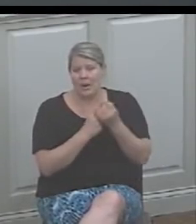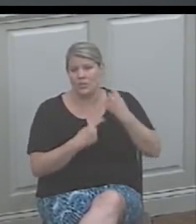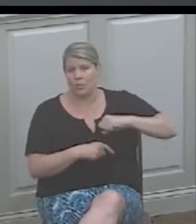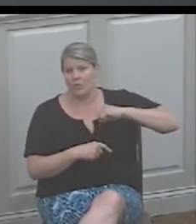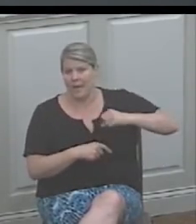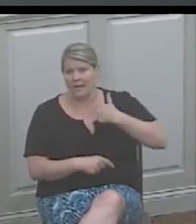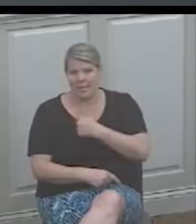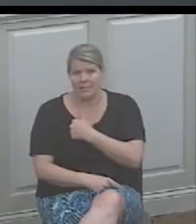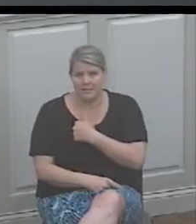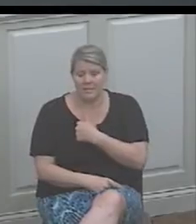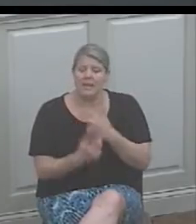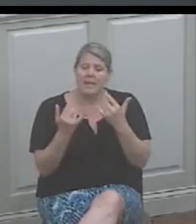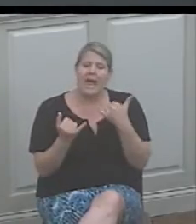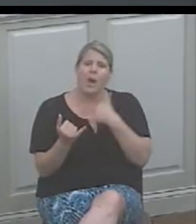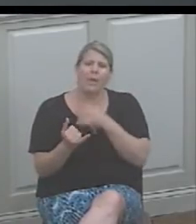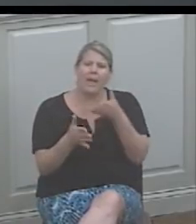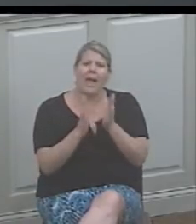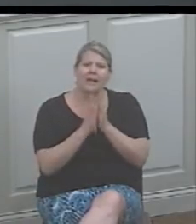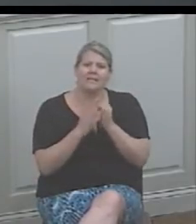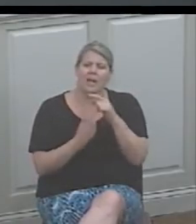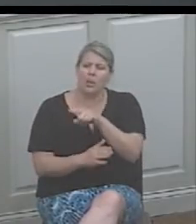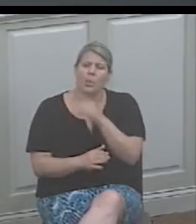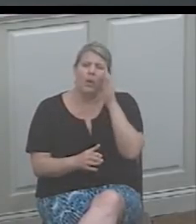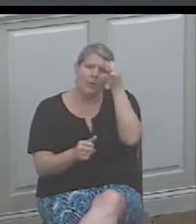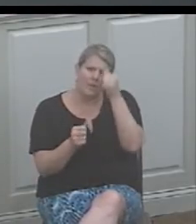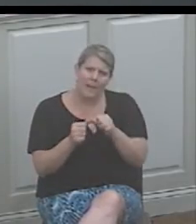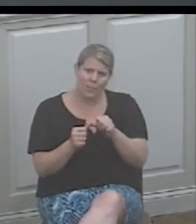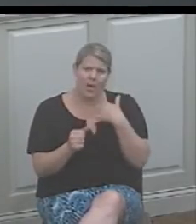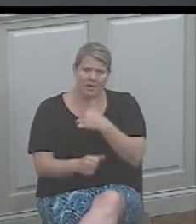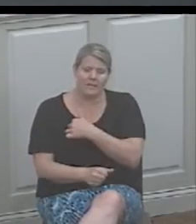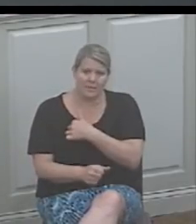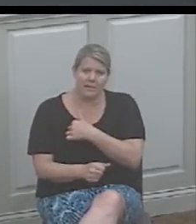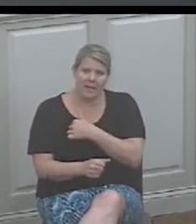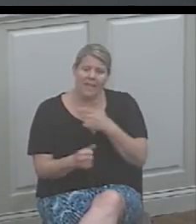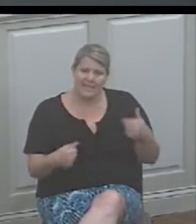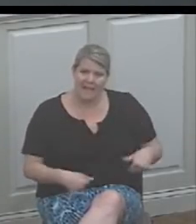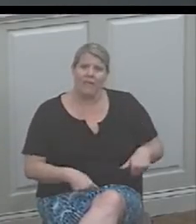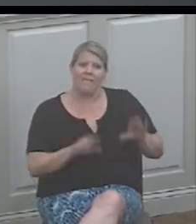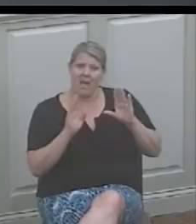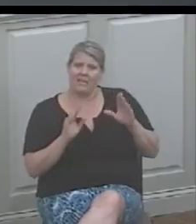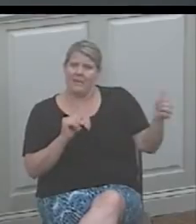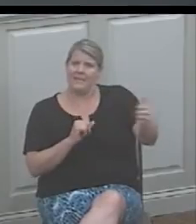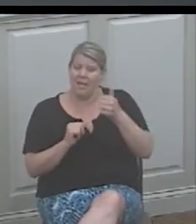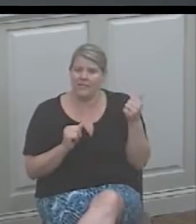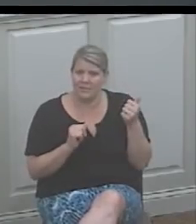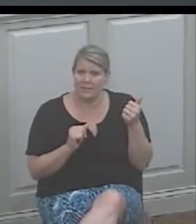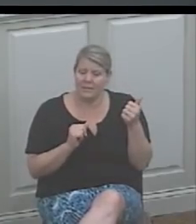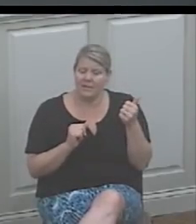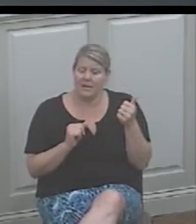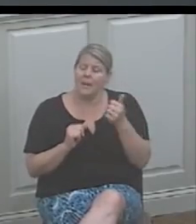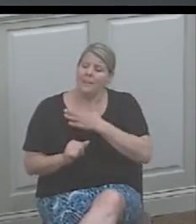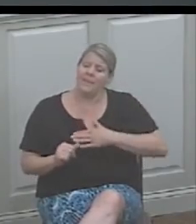Now I just ask that you will remember these people who make such great sacrifices and continue the